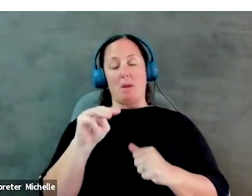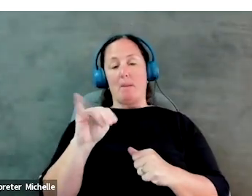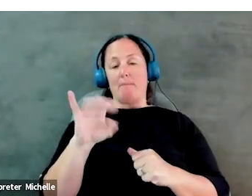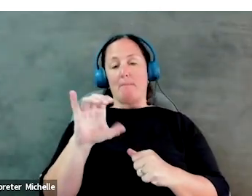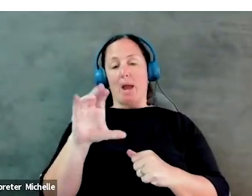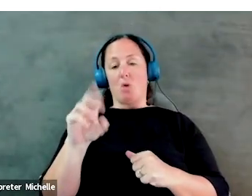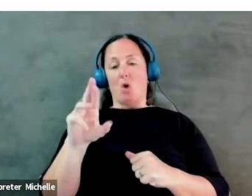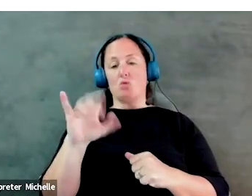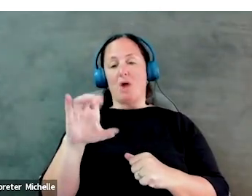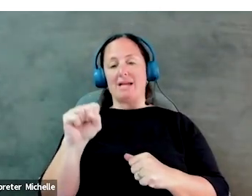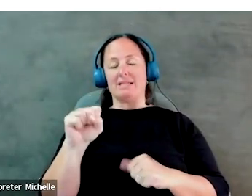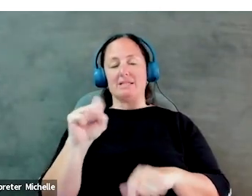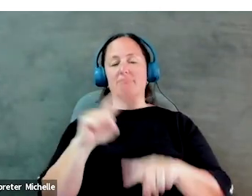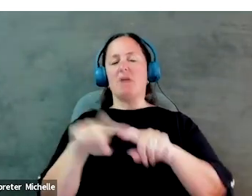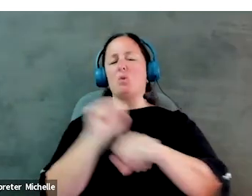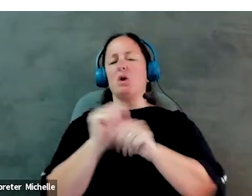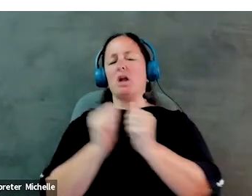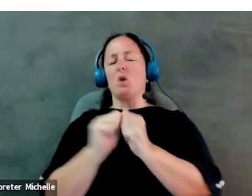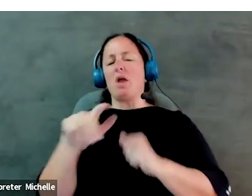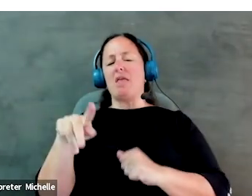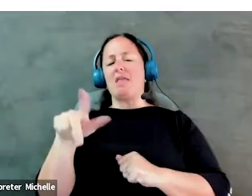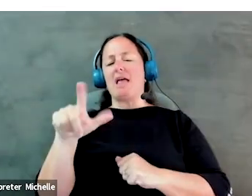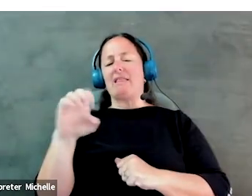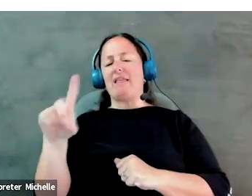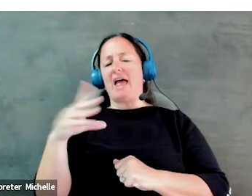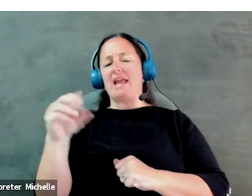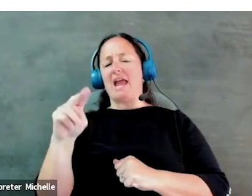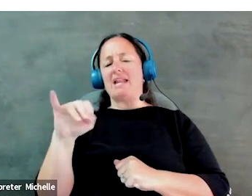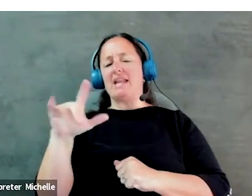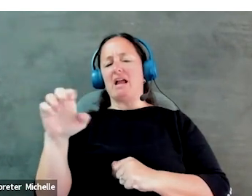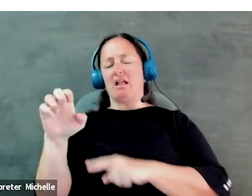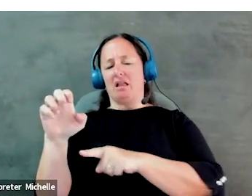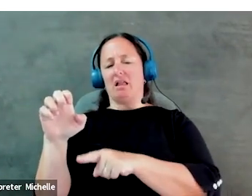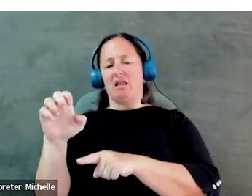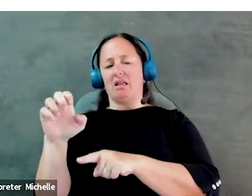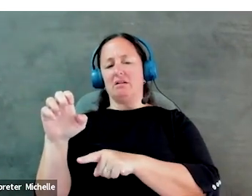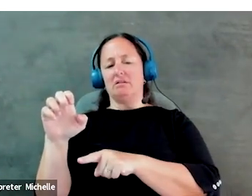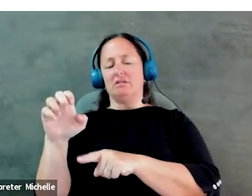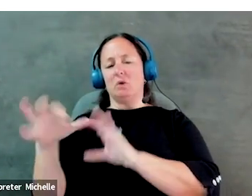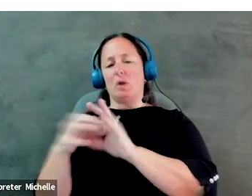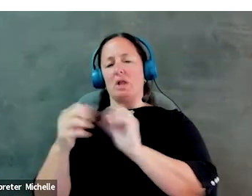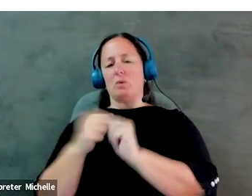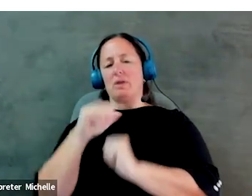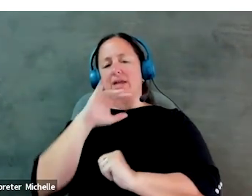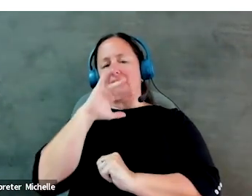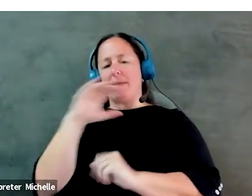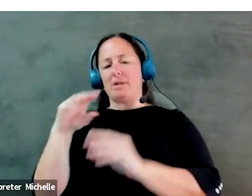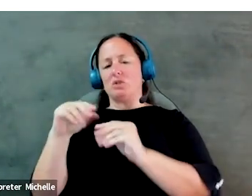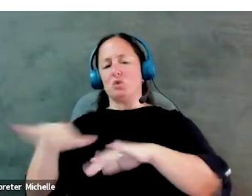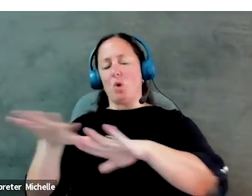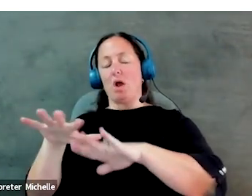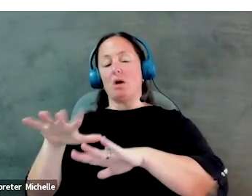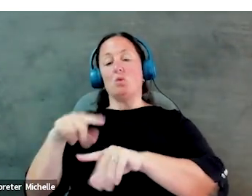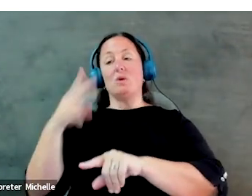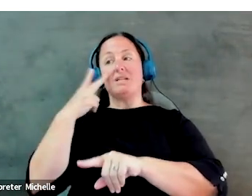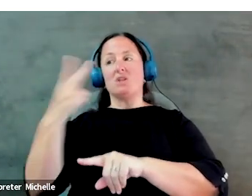mycorrhizas, but I was working with lead and nickel, on contaminated soils.